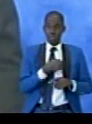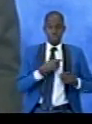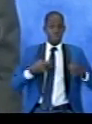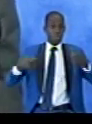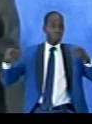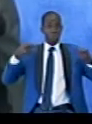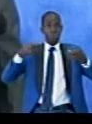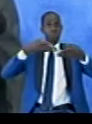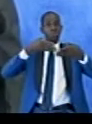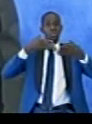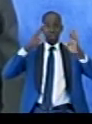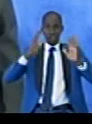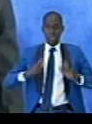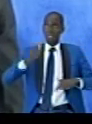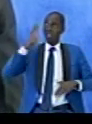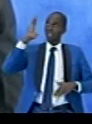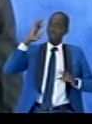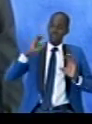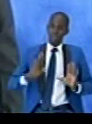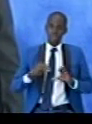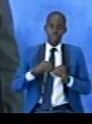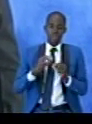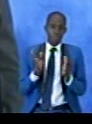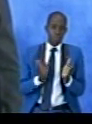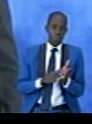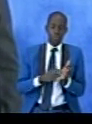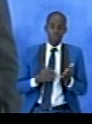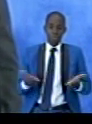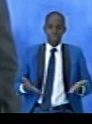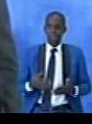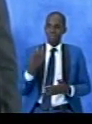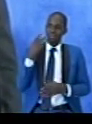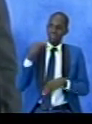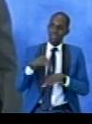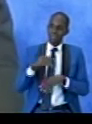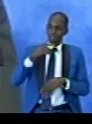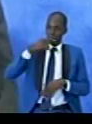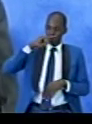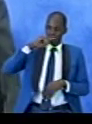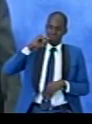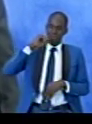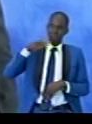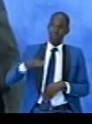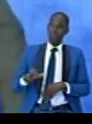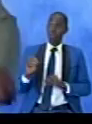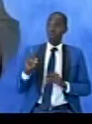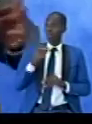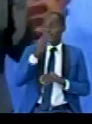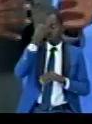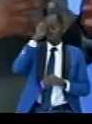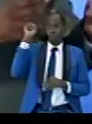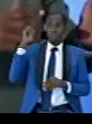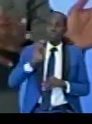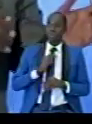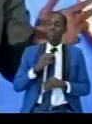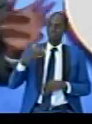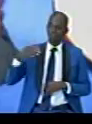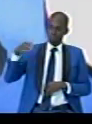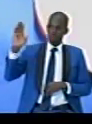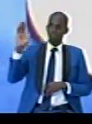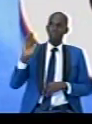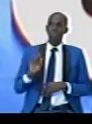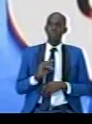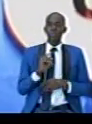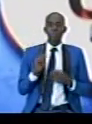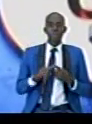lecturers. And look at this small boy, look at this small girl. You will not listen to us. Okay, go your way. When your father and